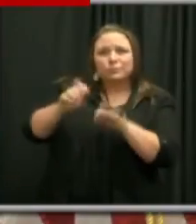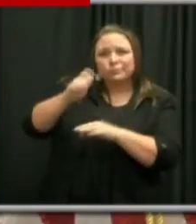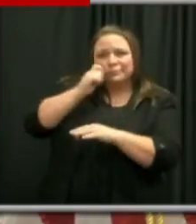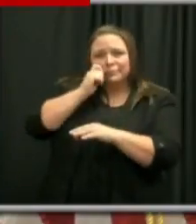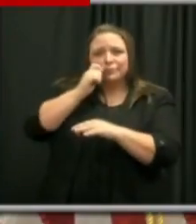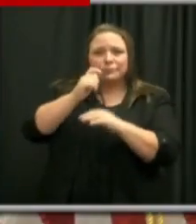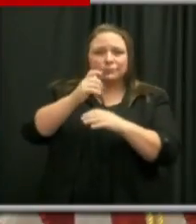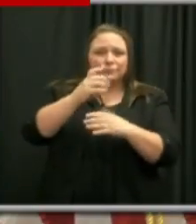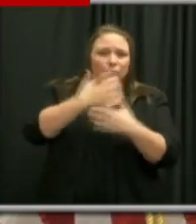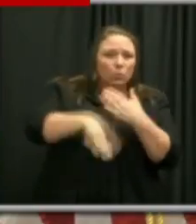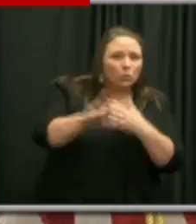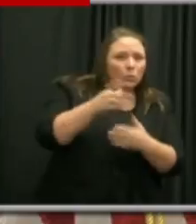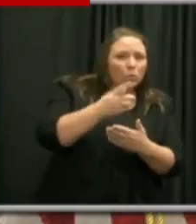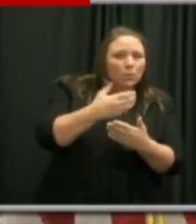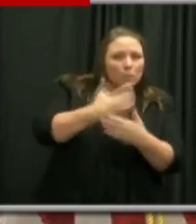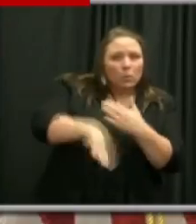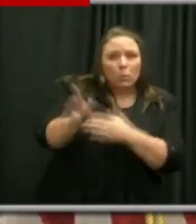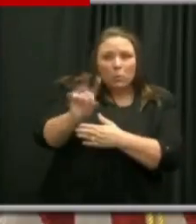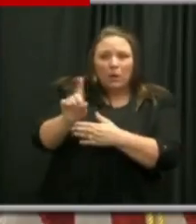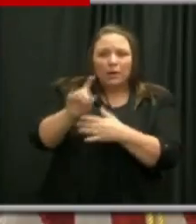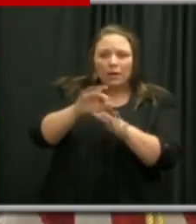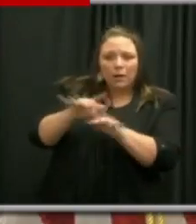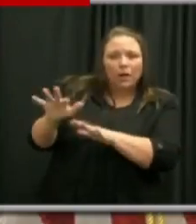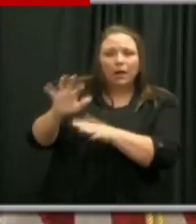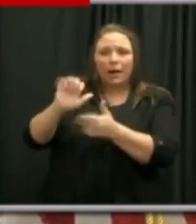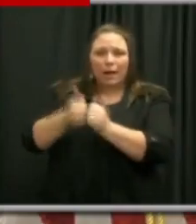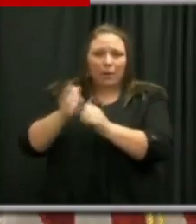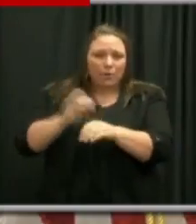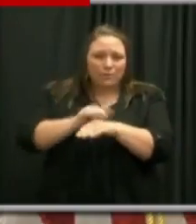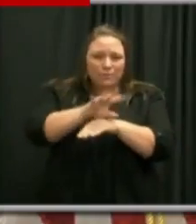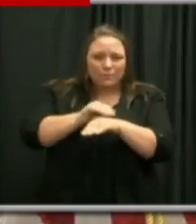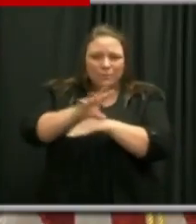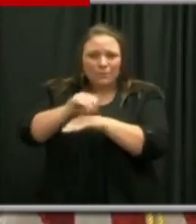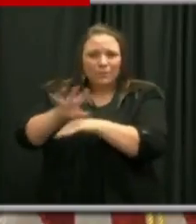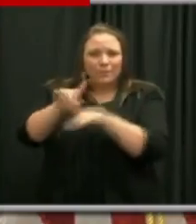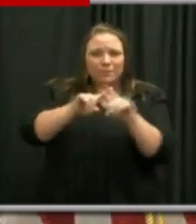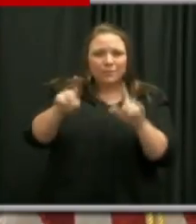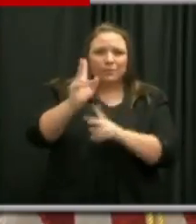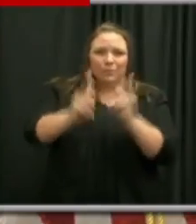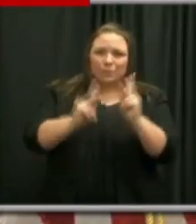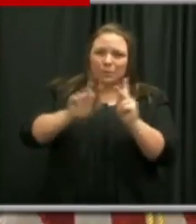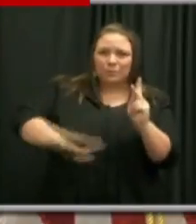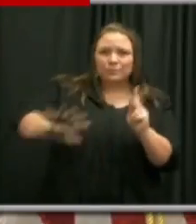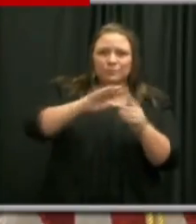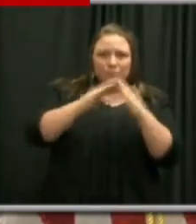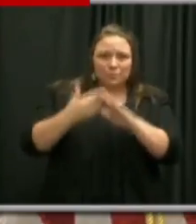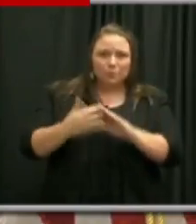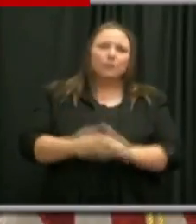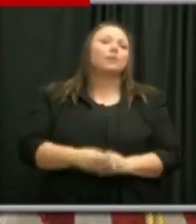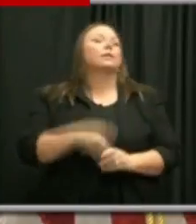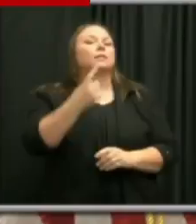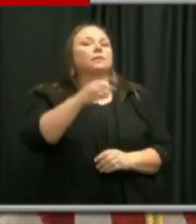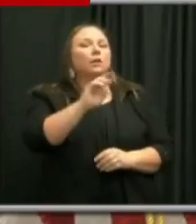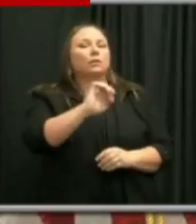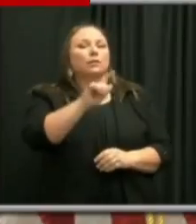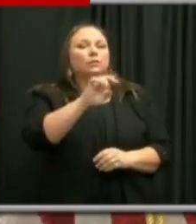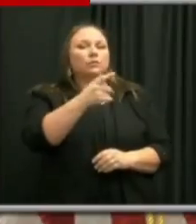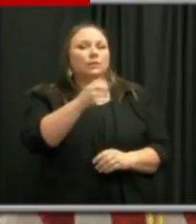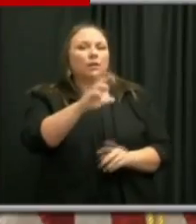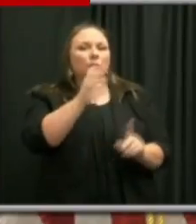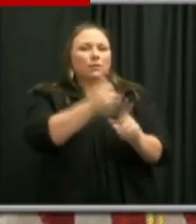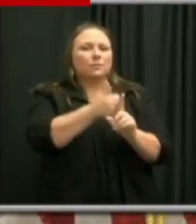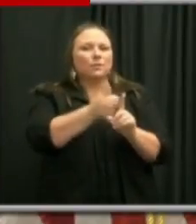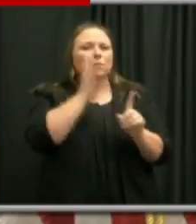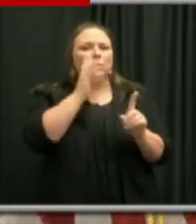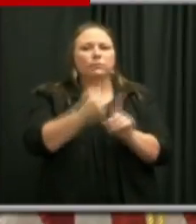better understand how COVID-19 is affecting different members of our community. Dr. Alex JAHANGIR will provide more